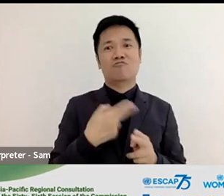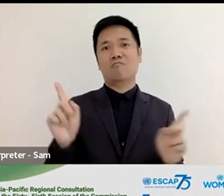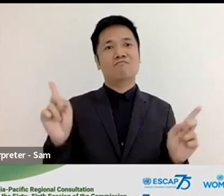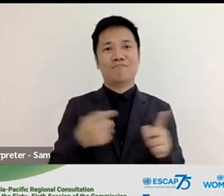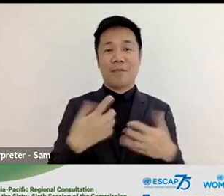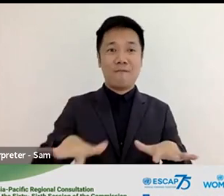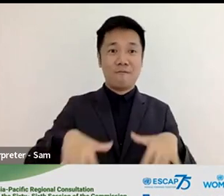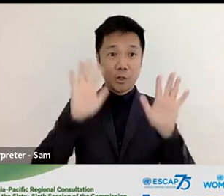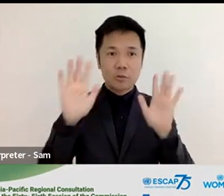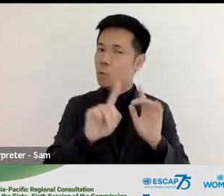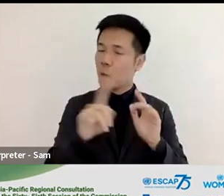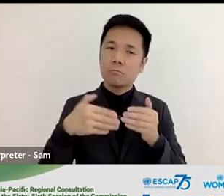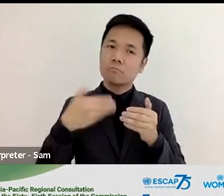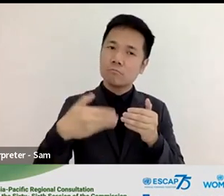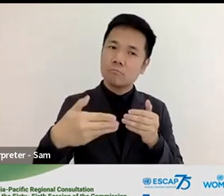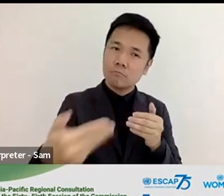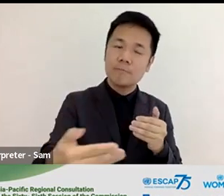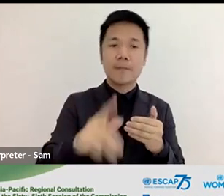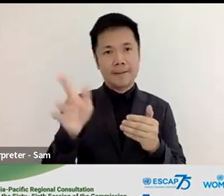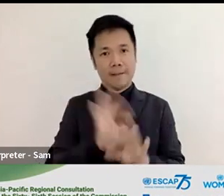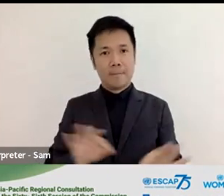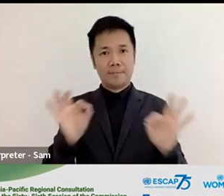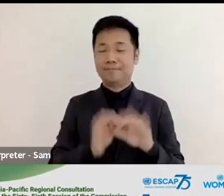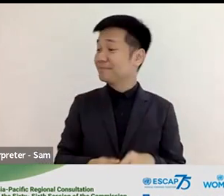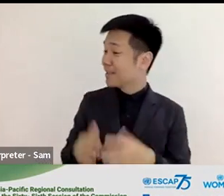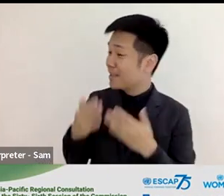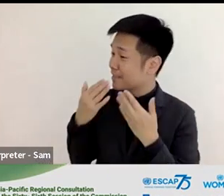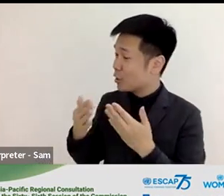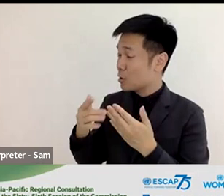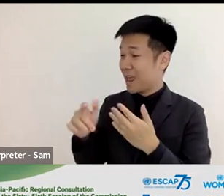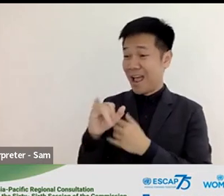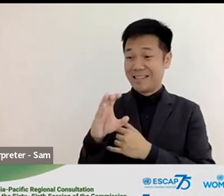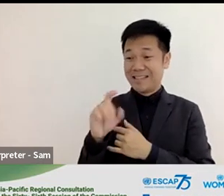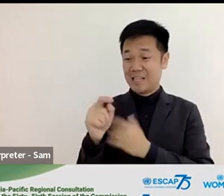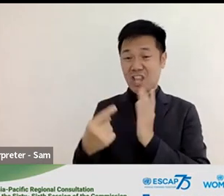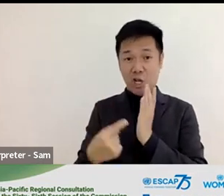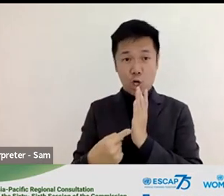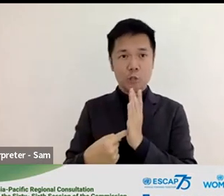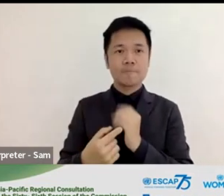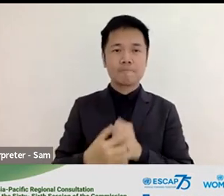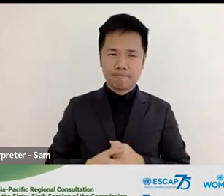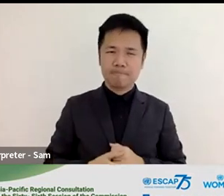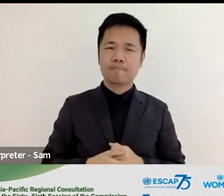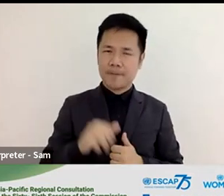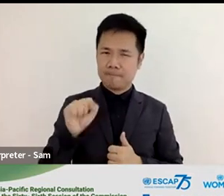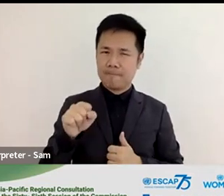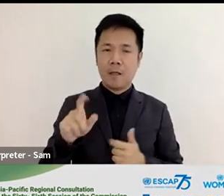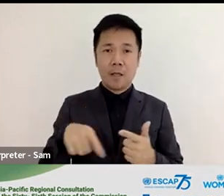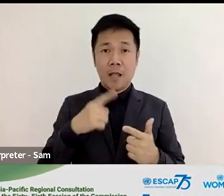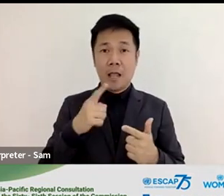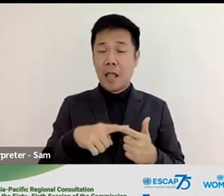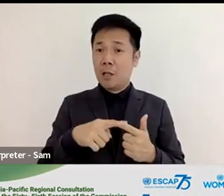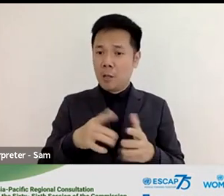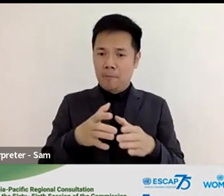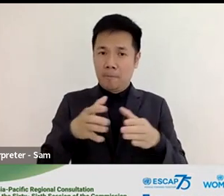thank you, Sharon, highlighting the role of the technology and also the effort to scale up. I